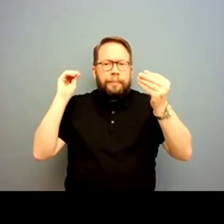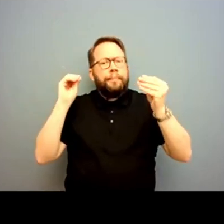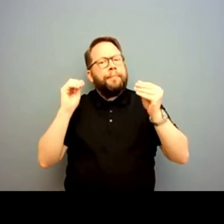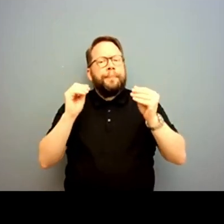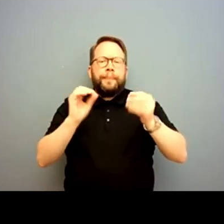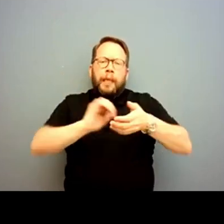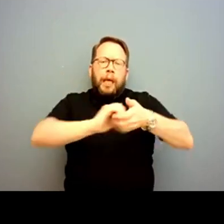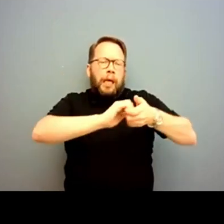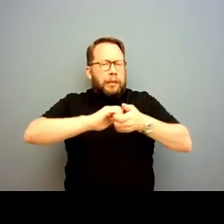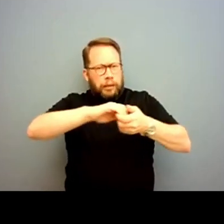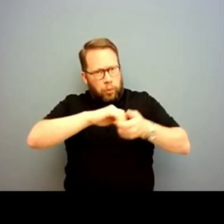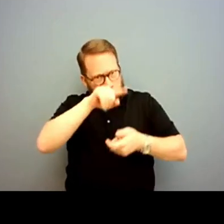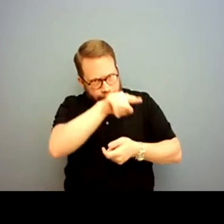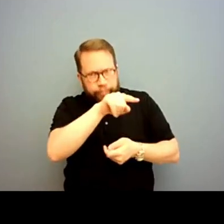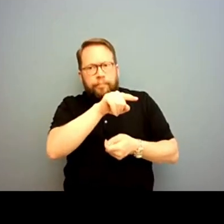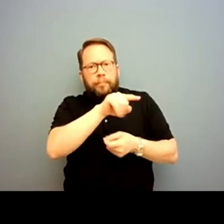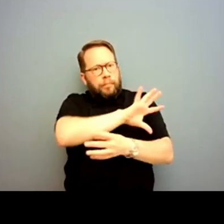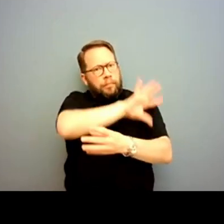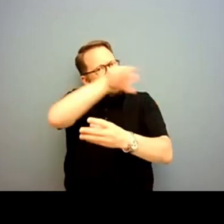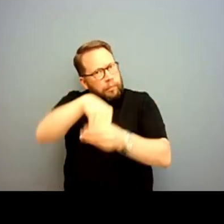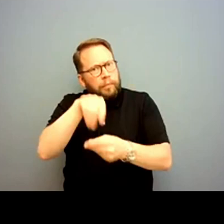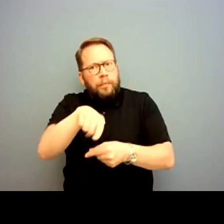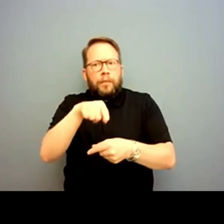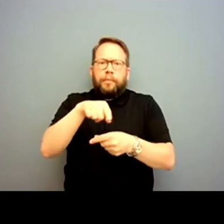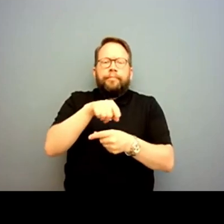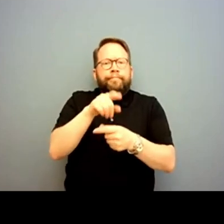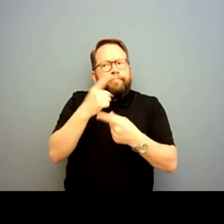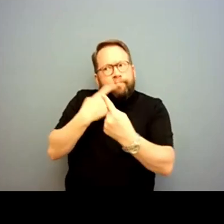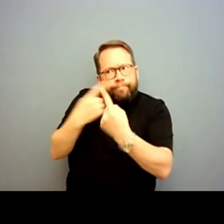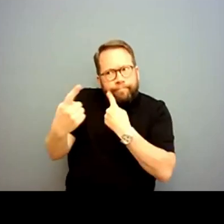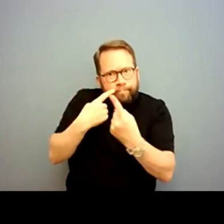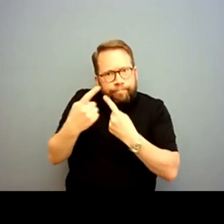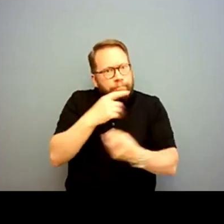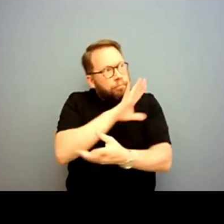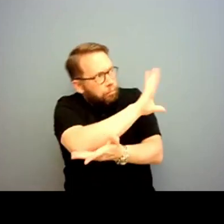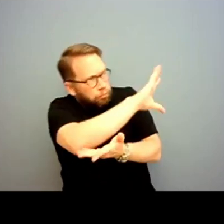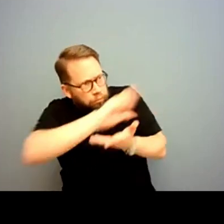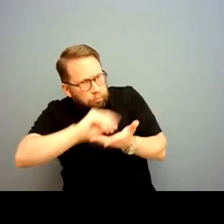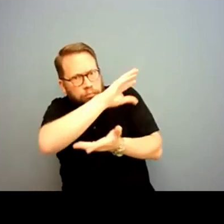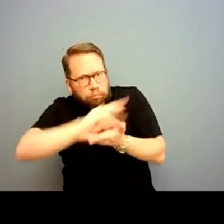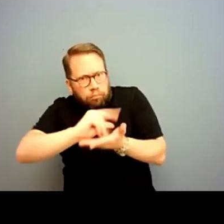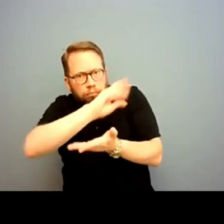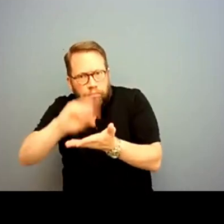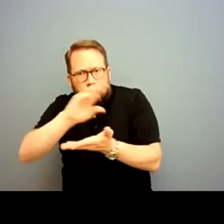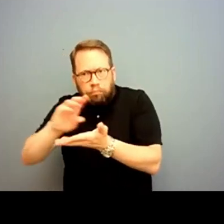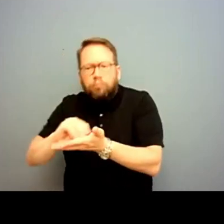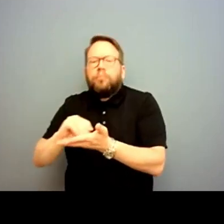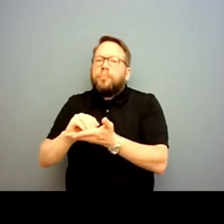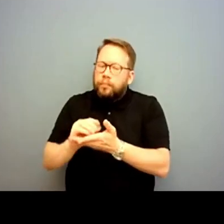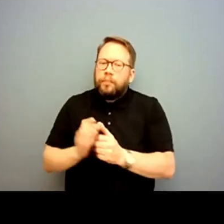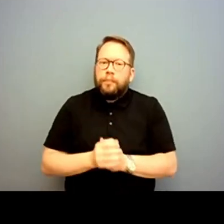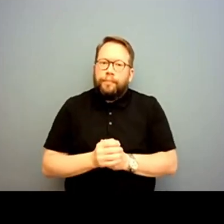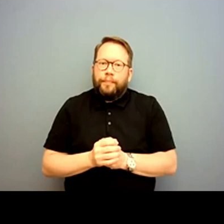Ladies and gentlemen, let me conclude by thanking everyone participating in the planning of this